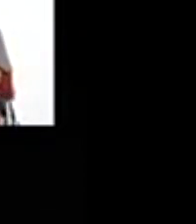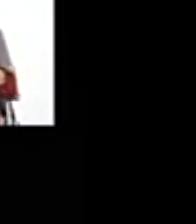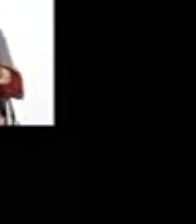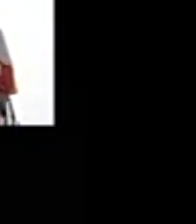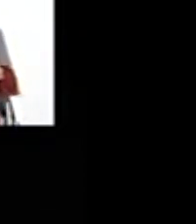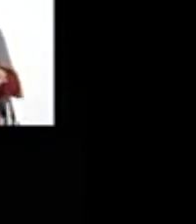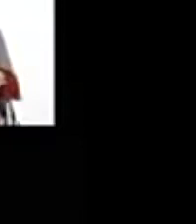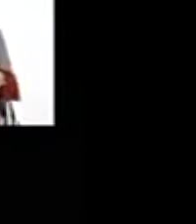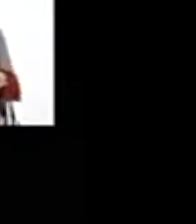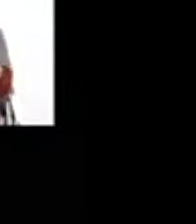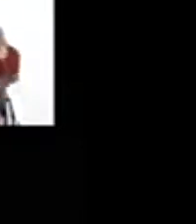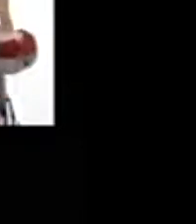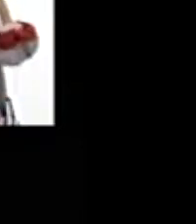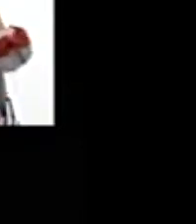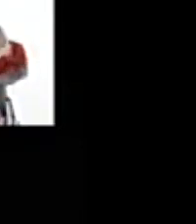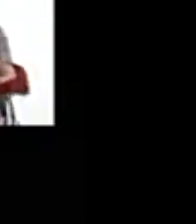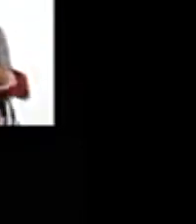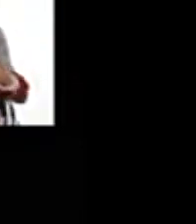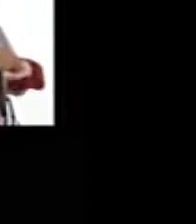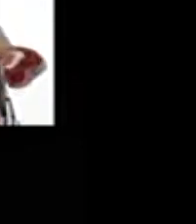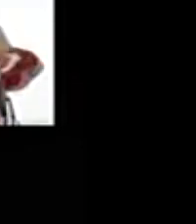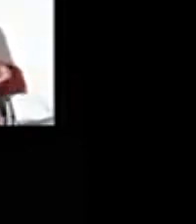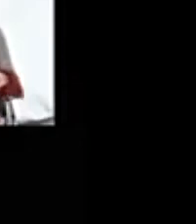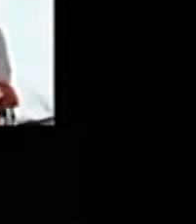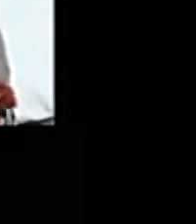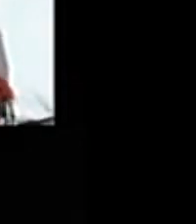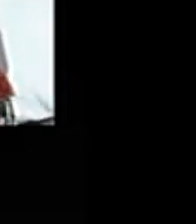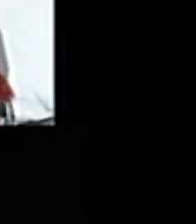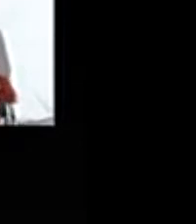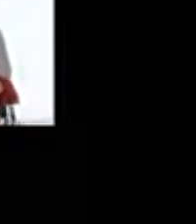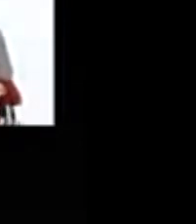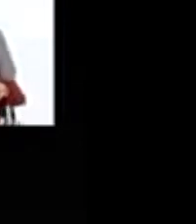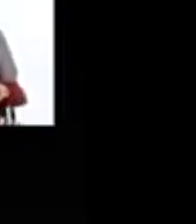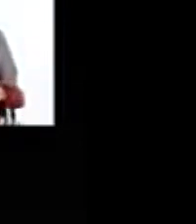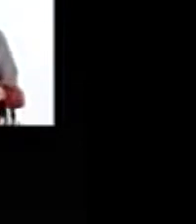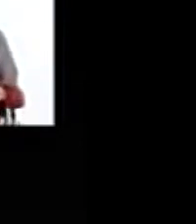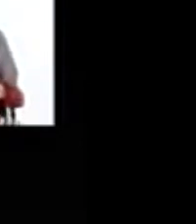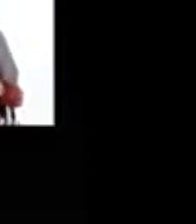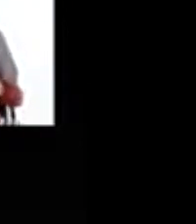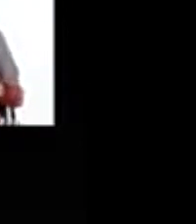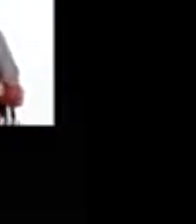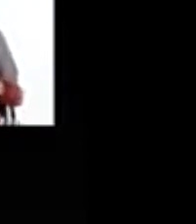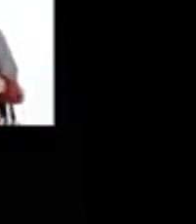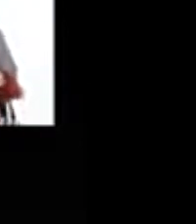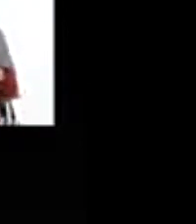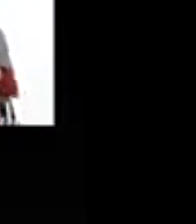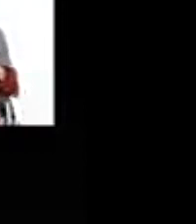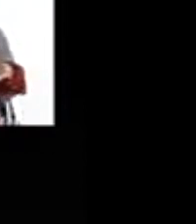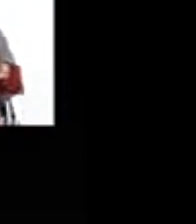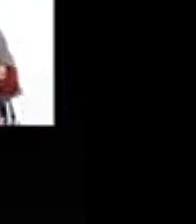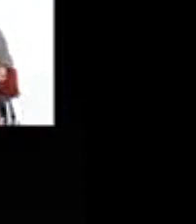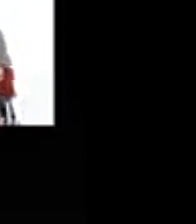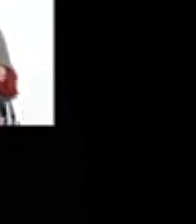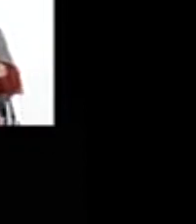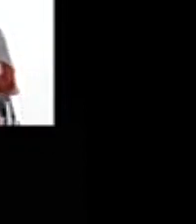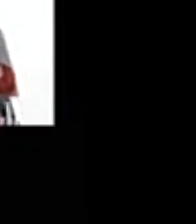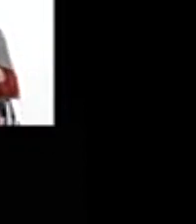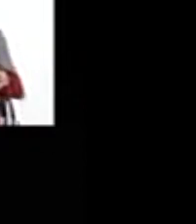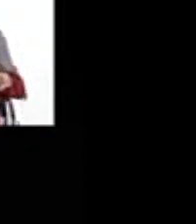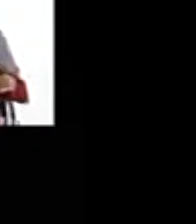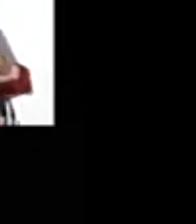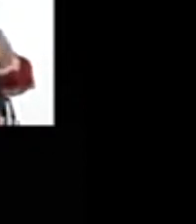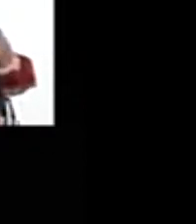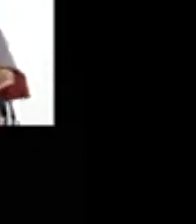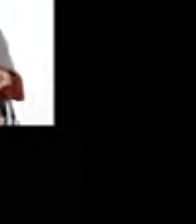to heaven, was condemned to justify us. He was made sick to make us well,